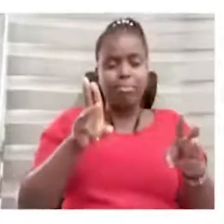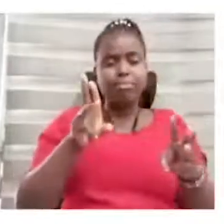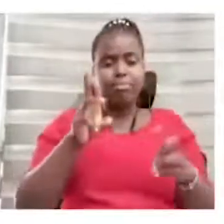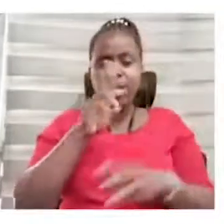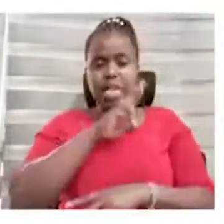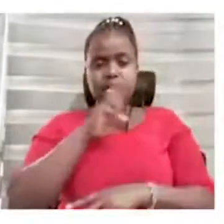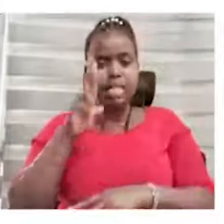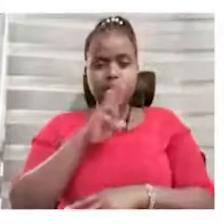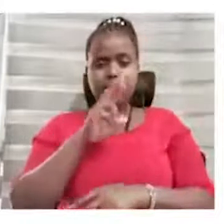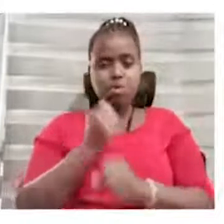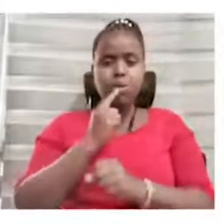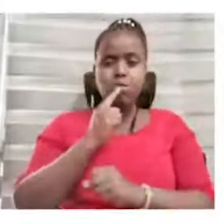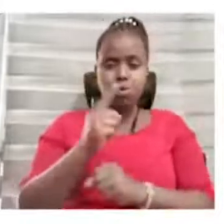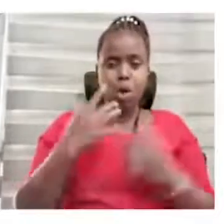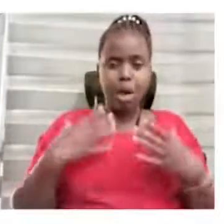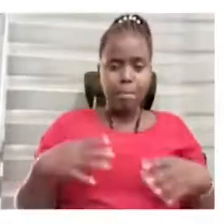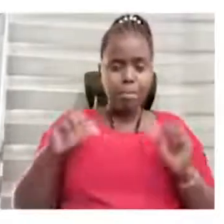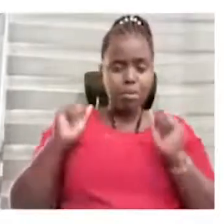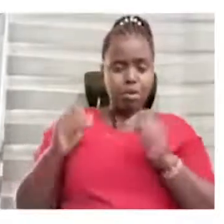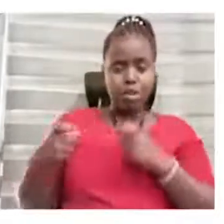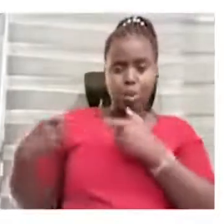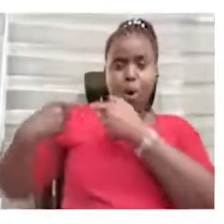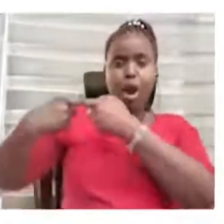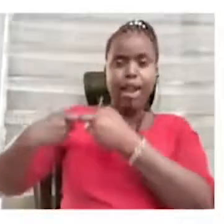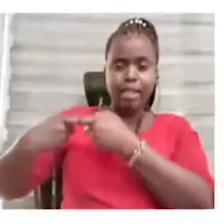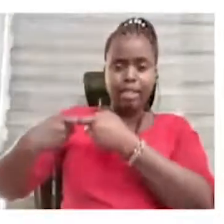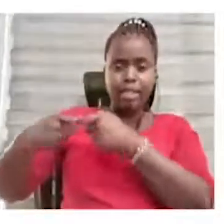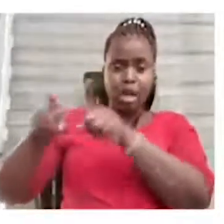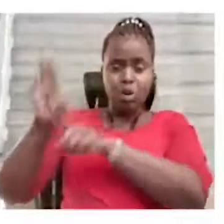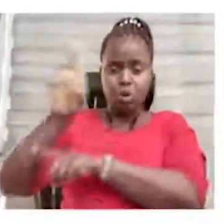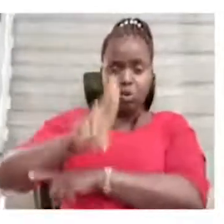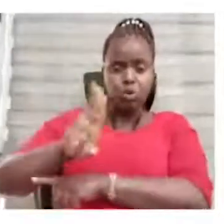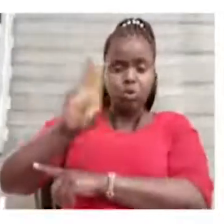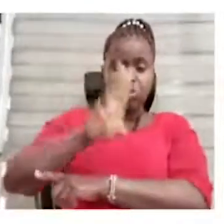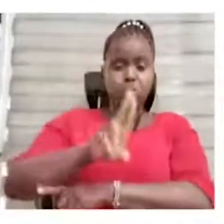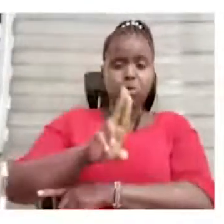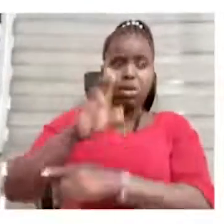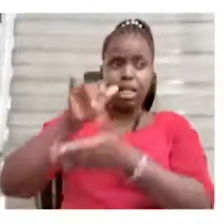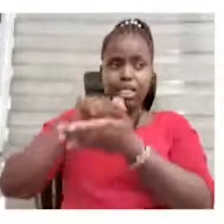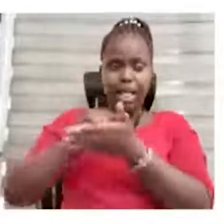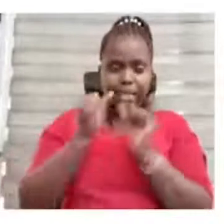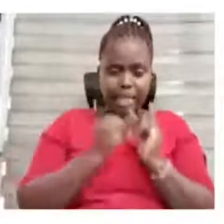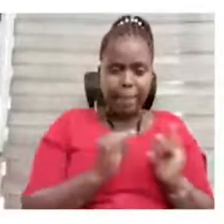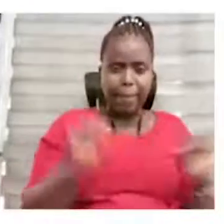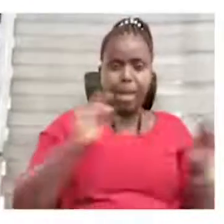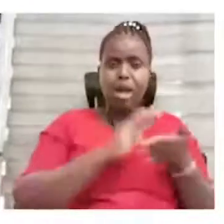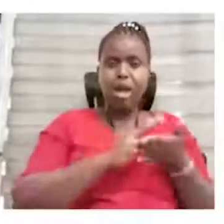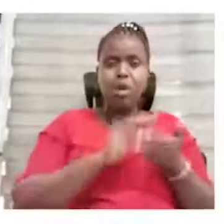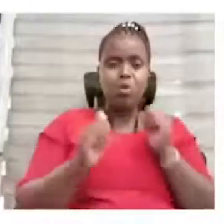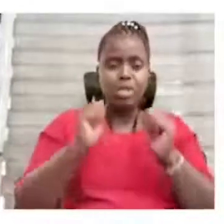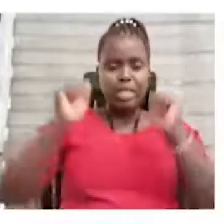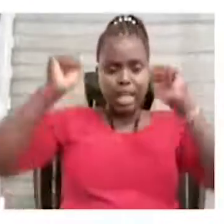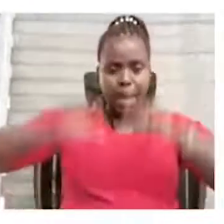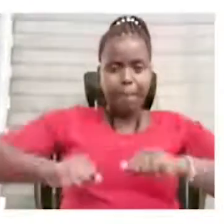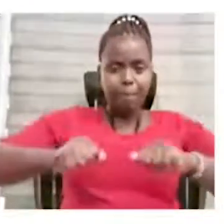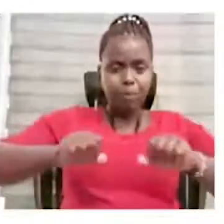disabled consumers can connect to a network and use the internet independently, which will enable